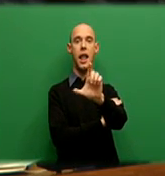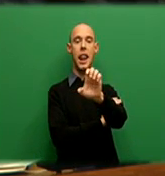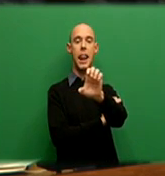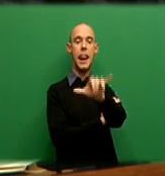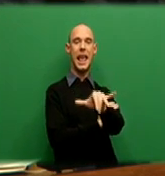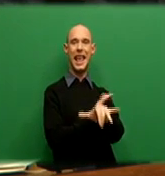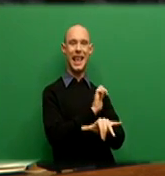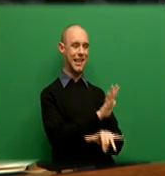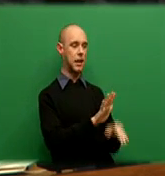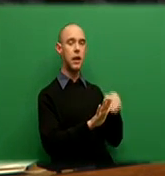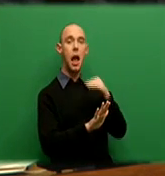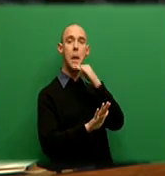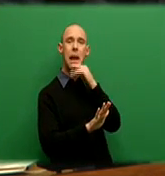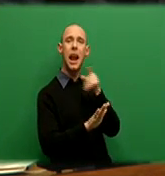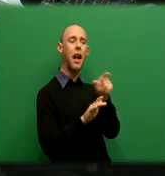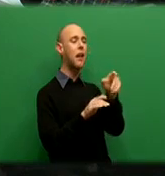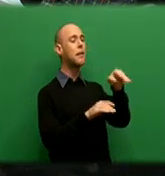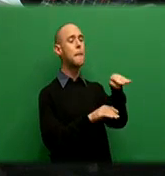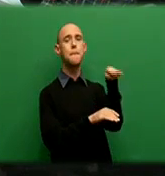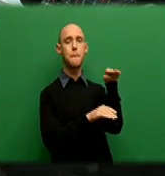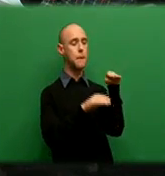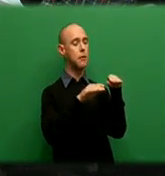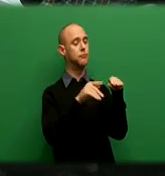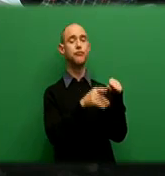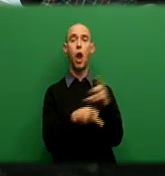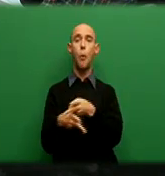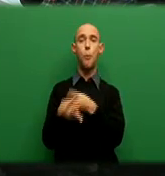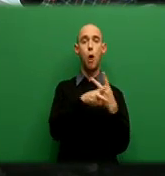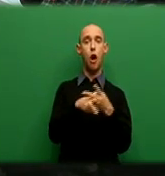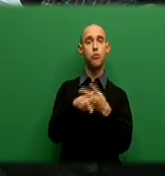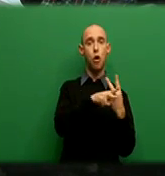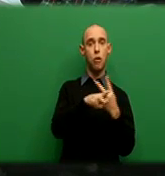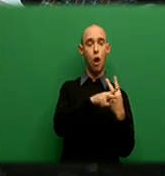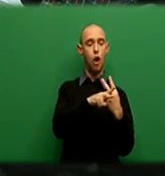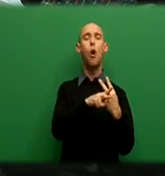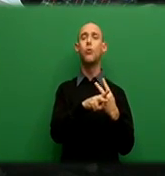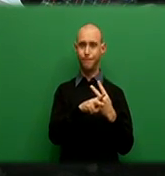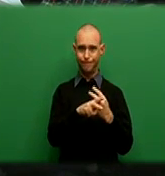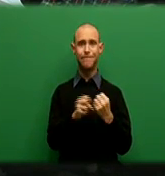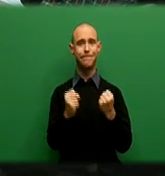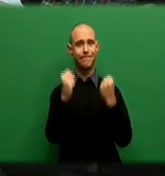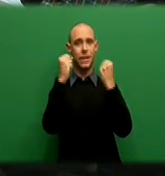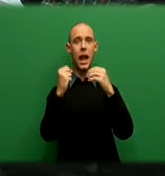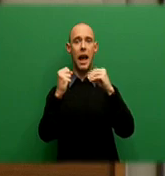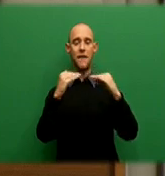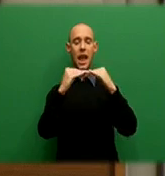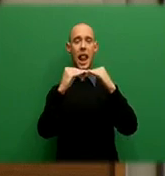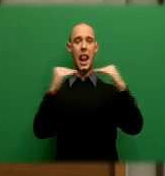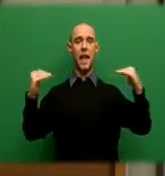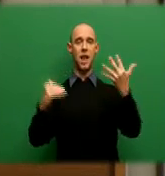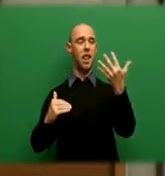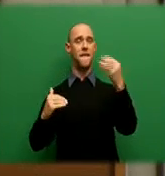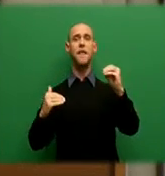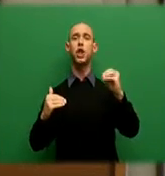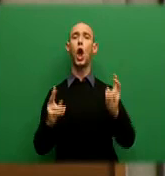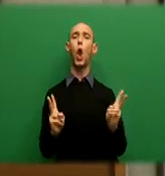the 7th consecutive month, and capacity utilization in the sector also remained